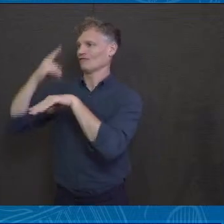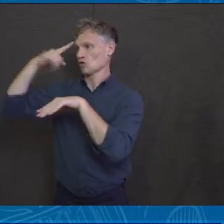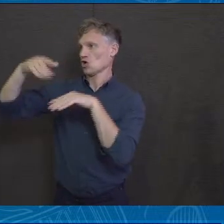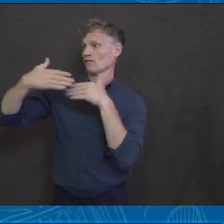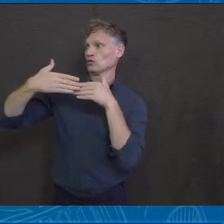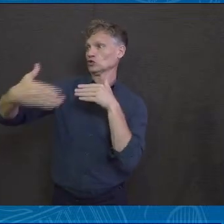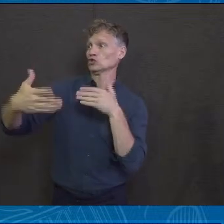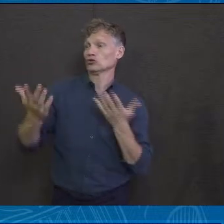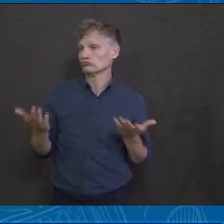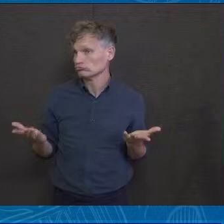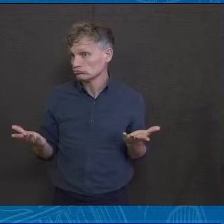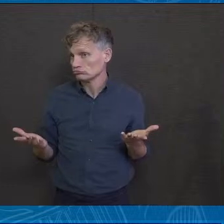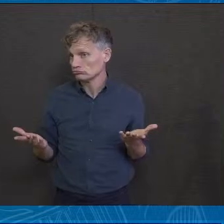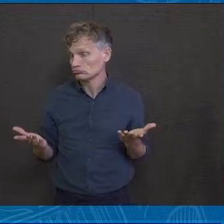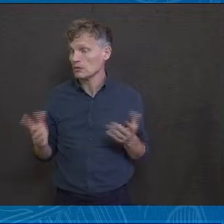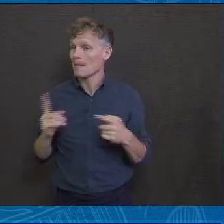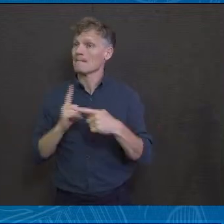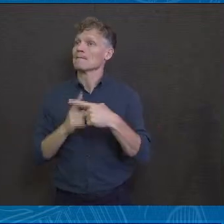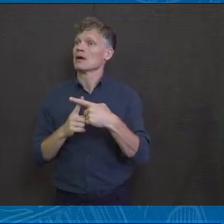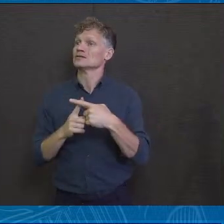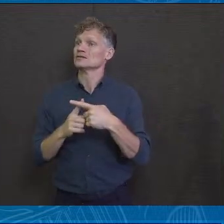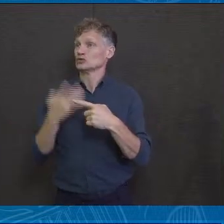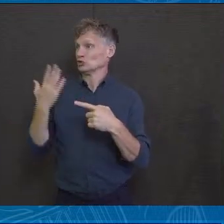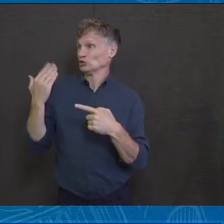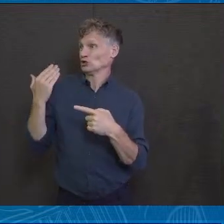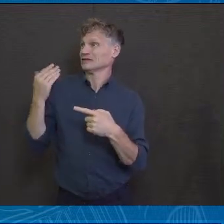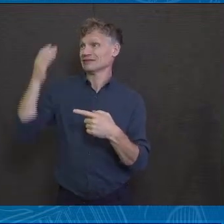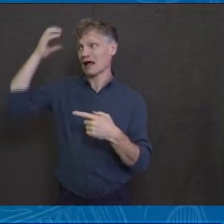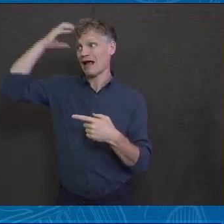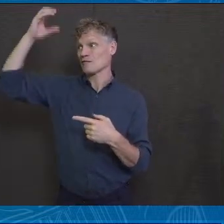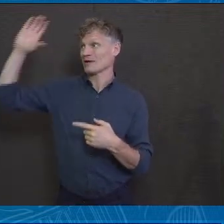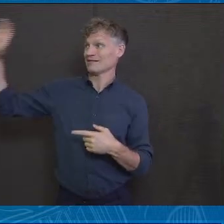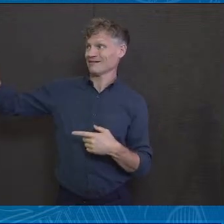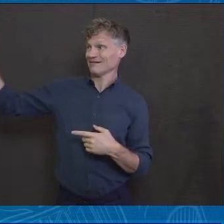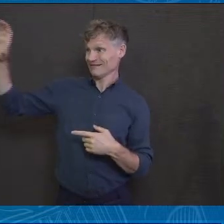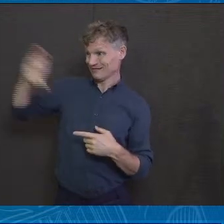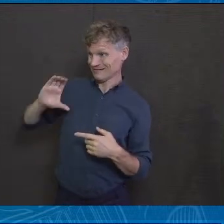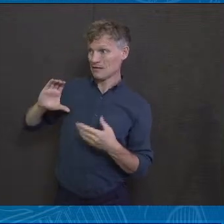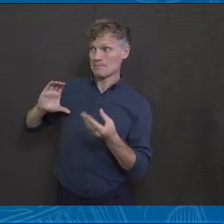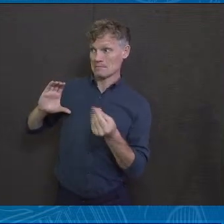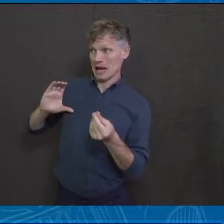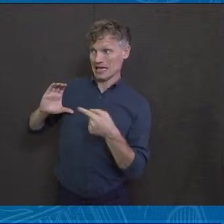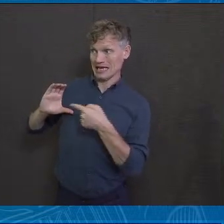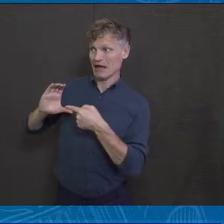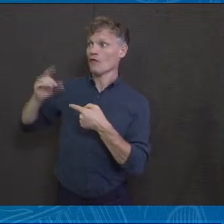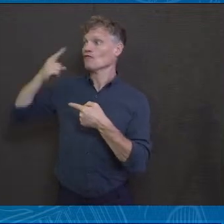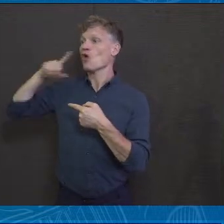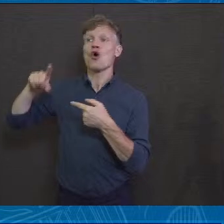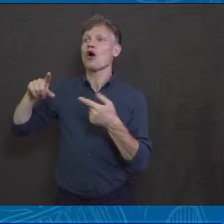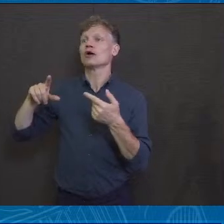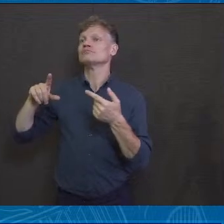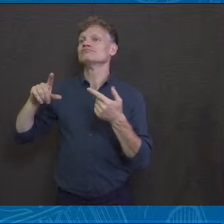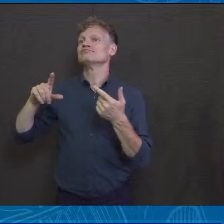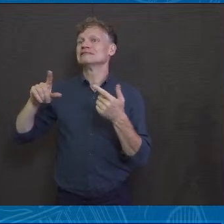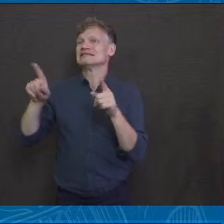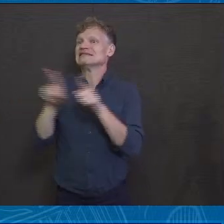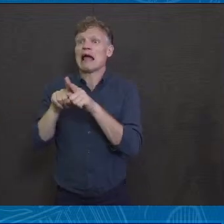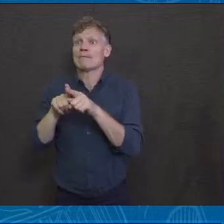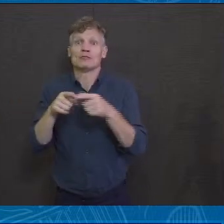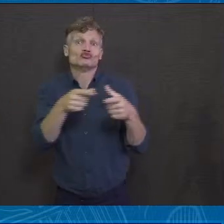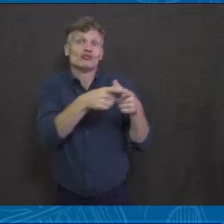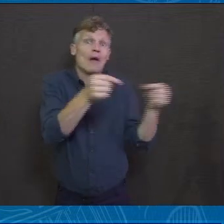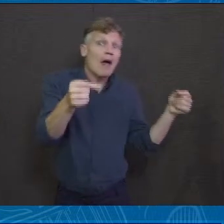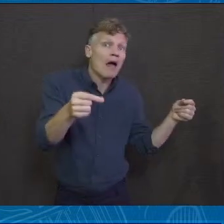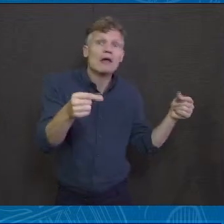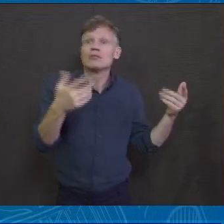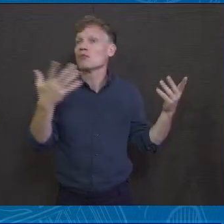also, we just got the budget from the government sector to do like other developed country, like in Japan or in